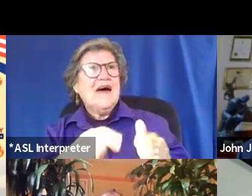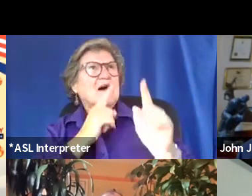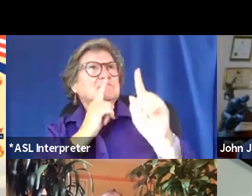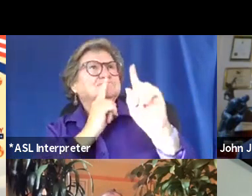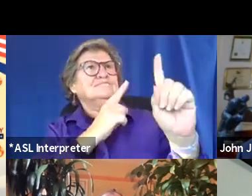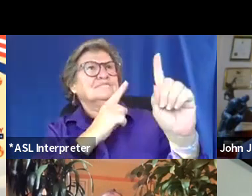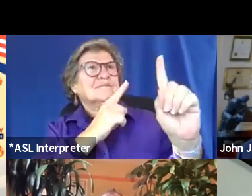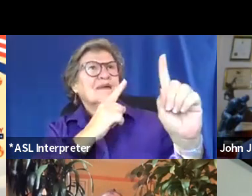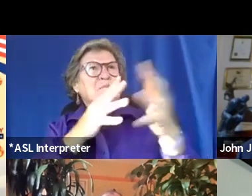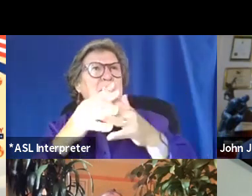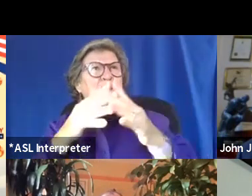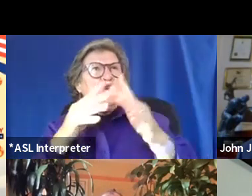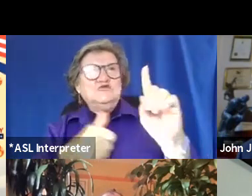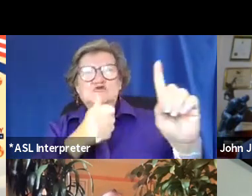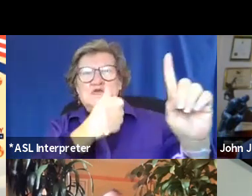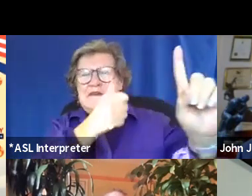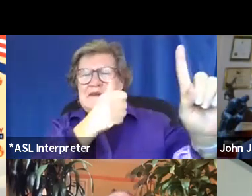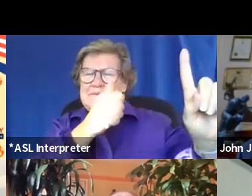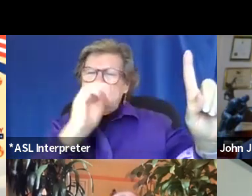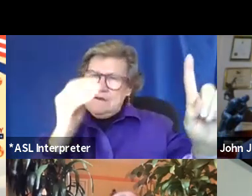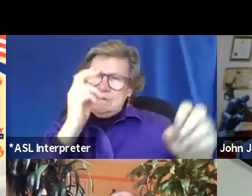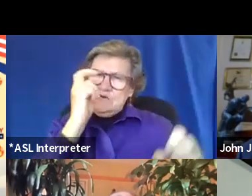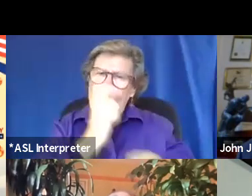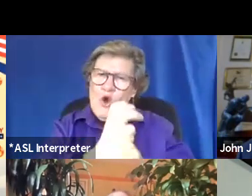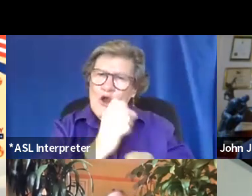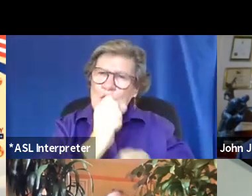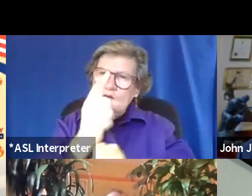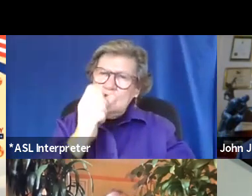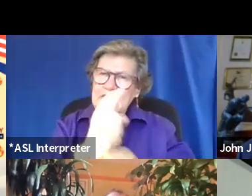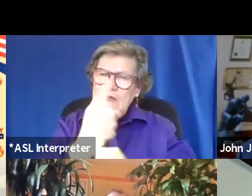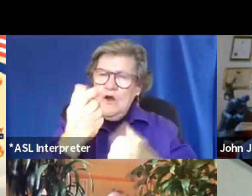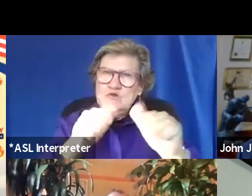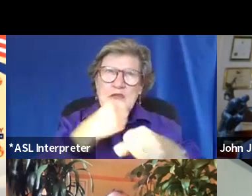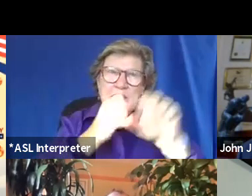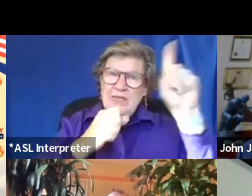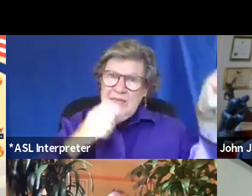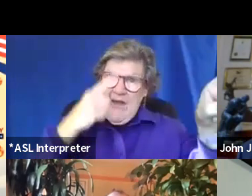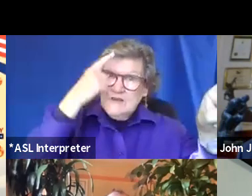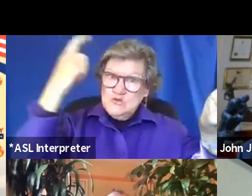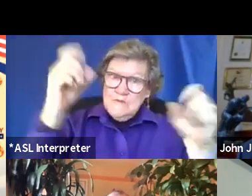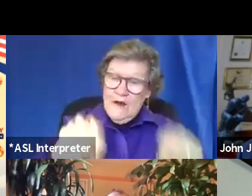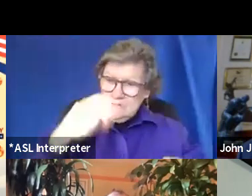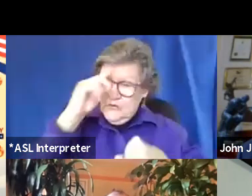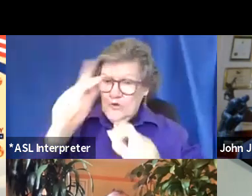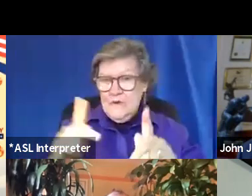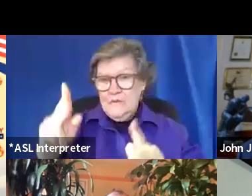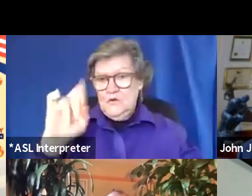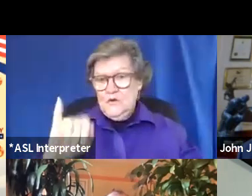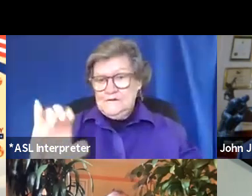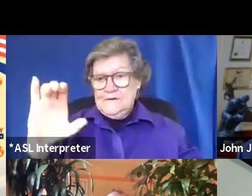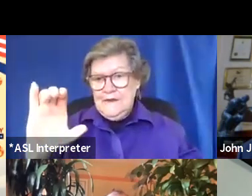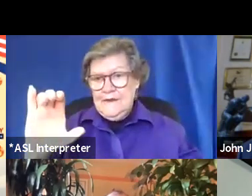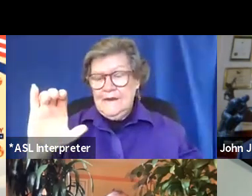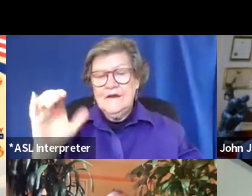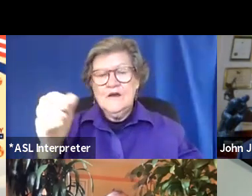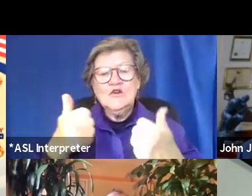each year. And I'm running to make that possible for the folks of New York City. My campaign is focused on creating more access